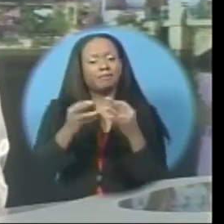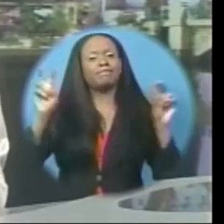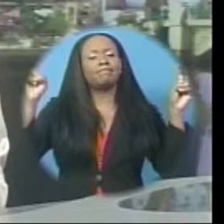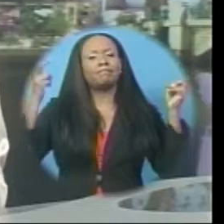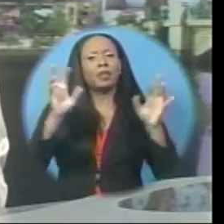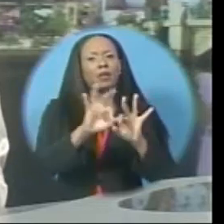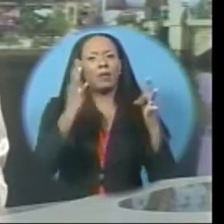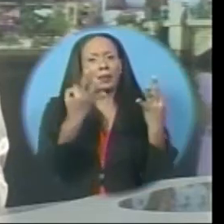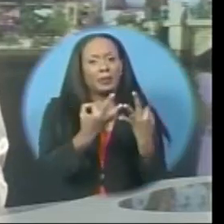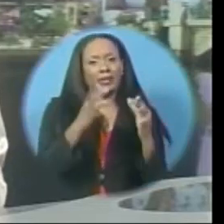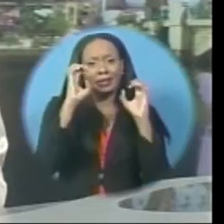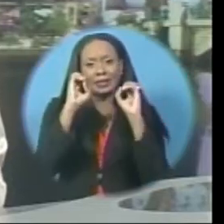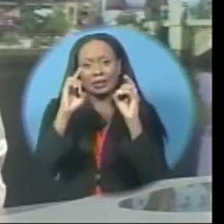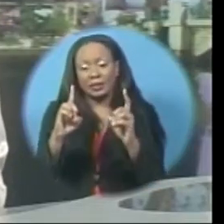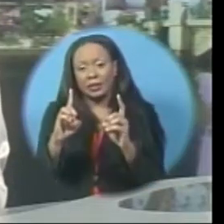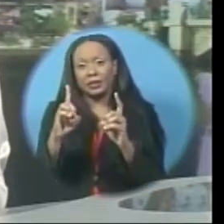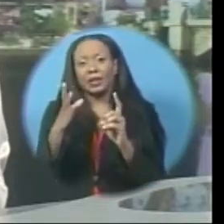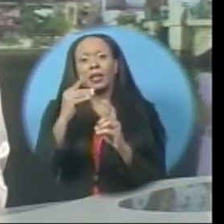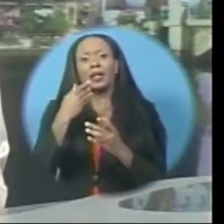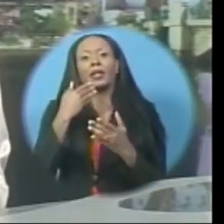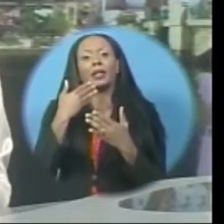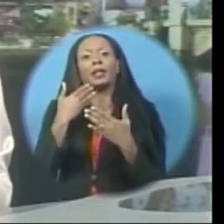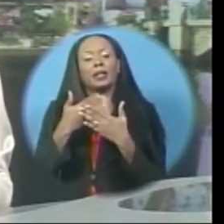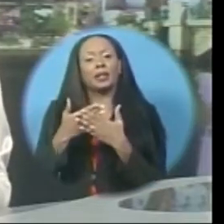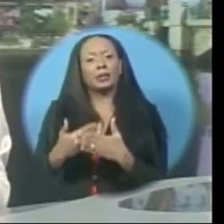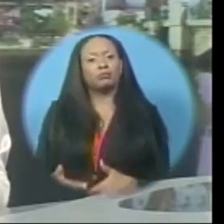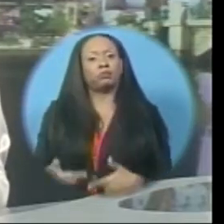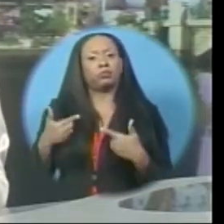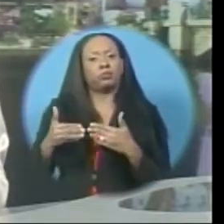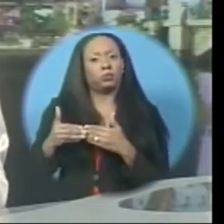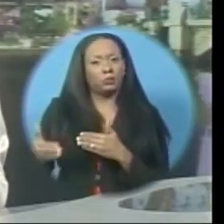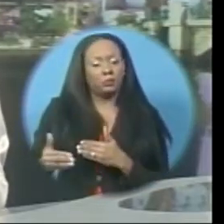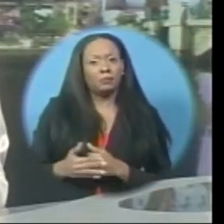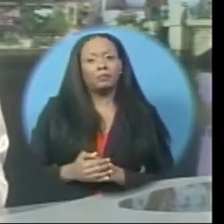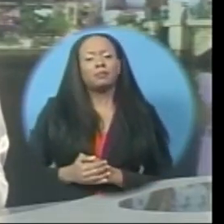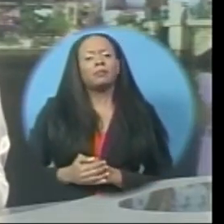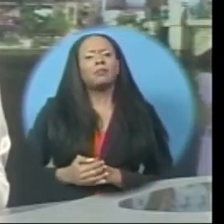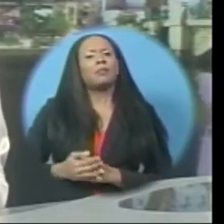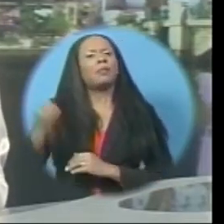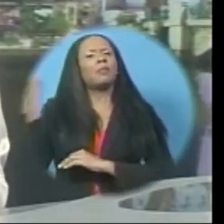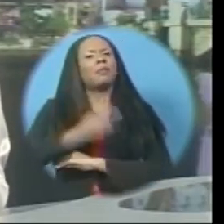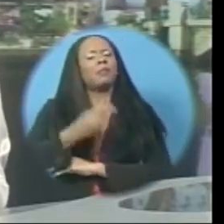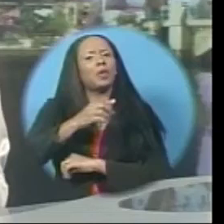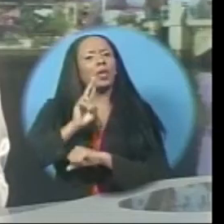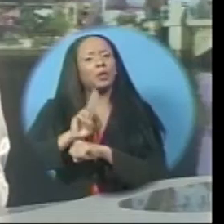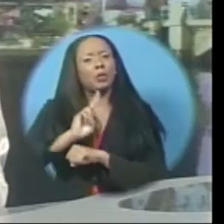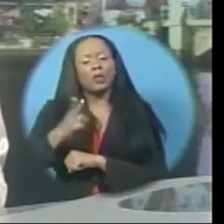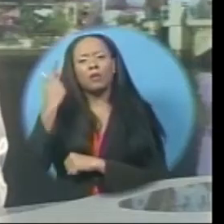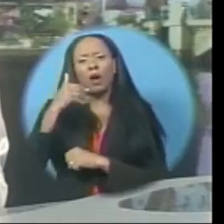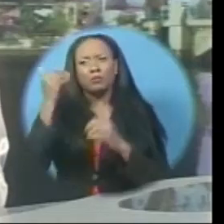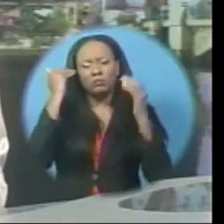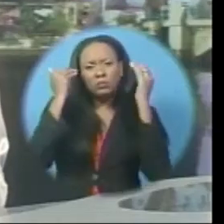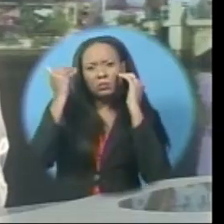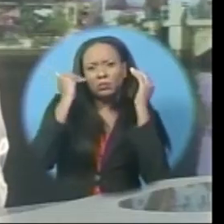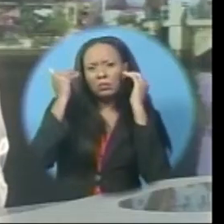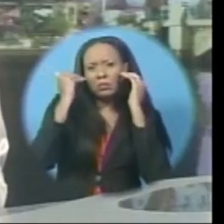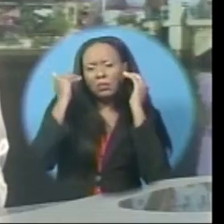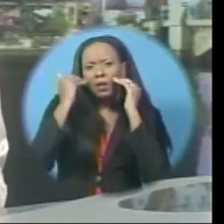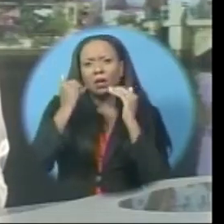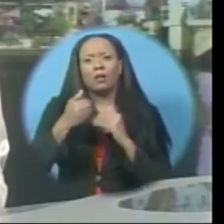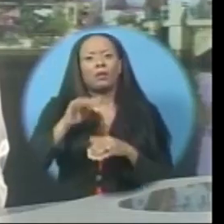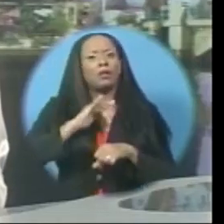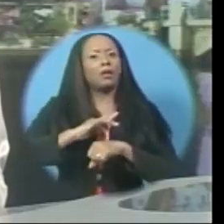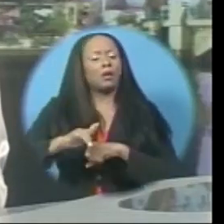theme Families, Education and Well-Being. The day is used to raise awareness of the role of families in promoting early